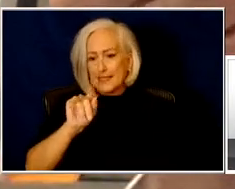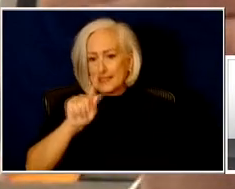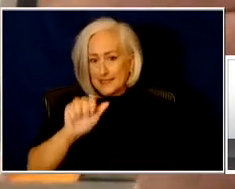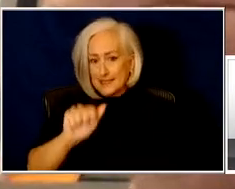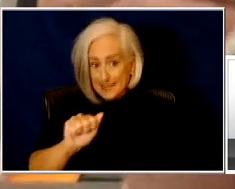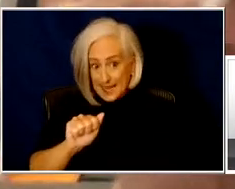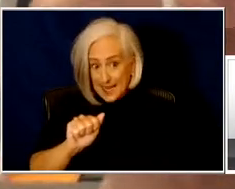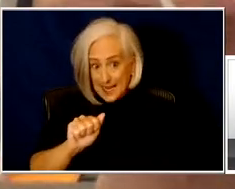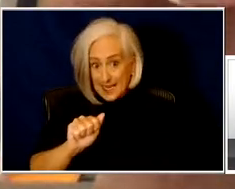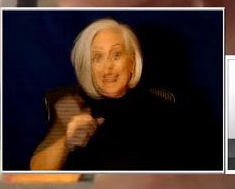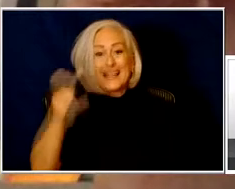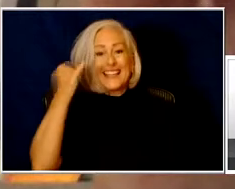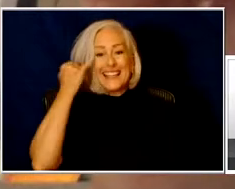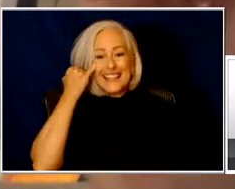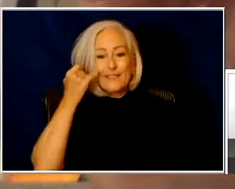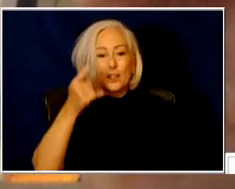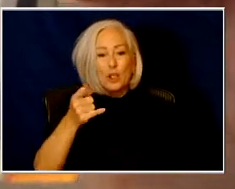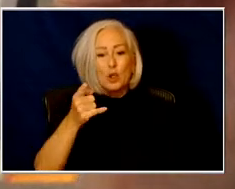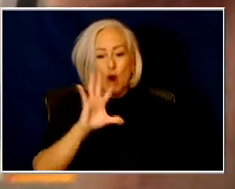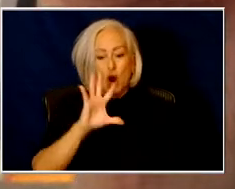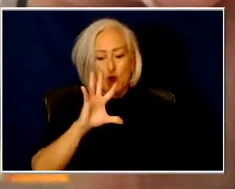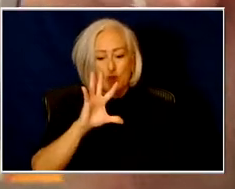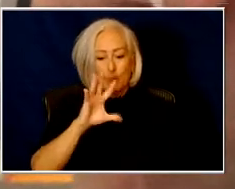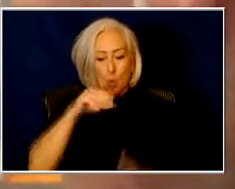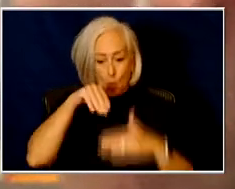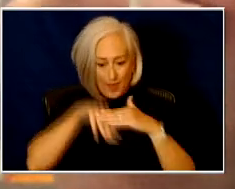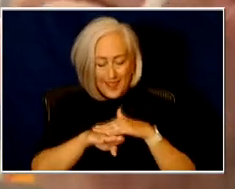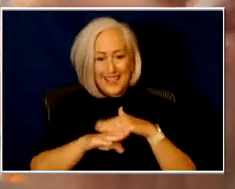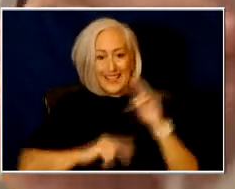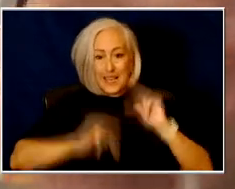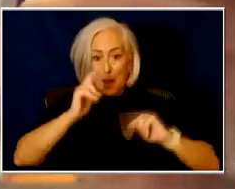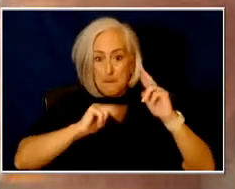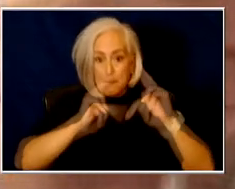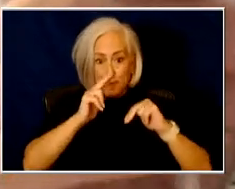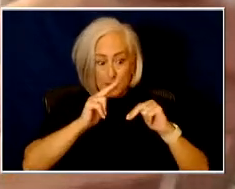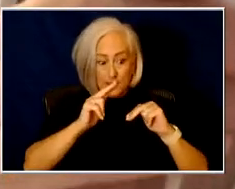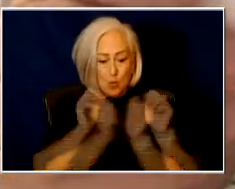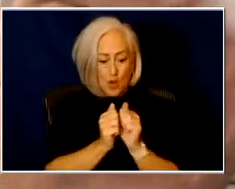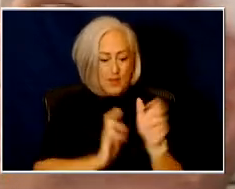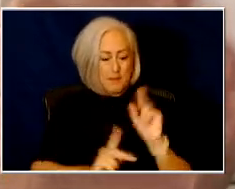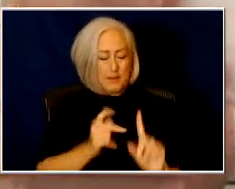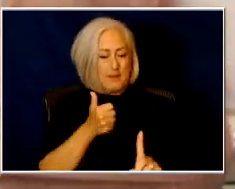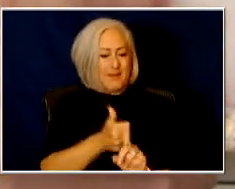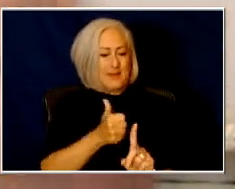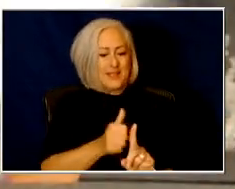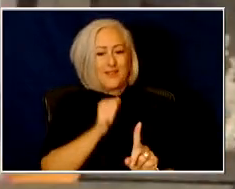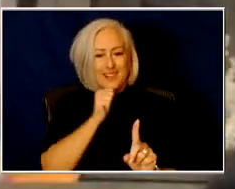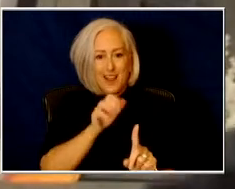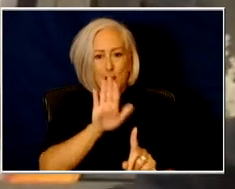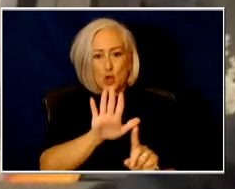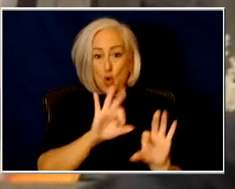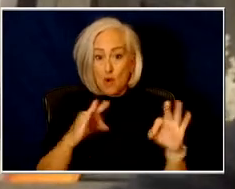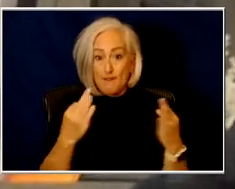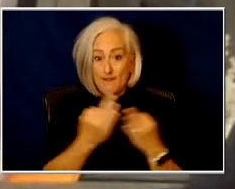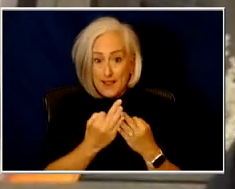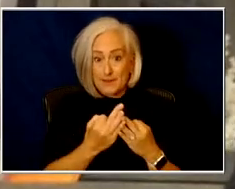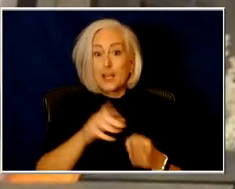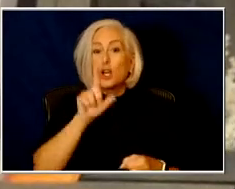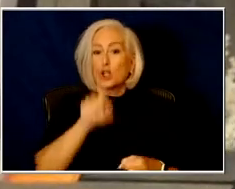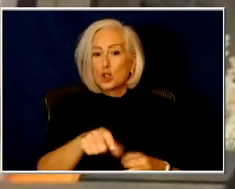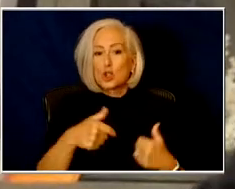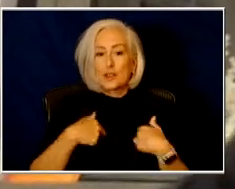when you are indoors among people who are not your family you're wearing a proper mask properly